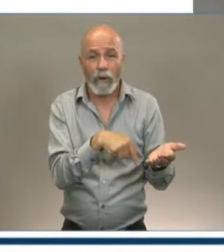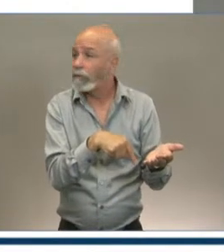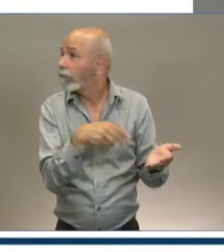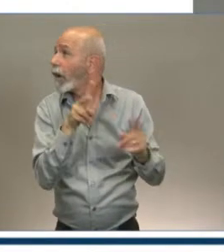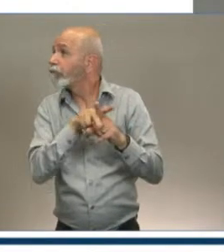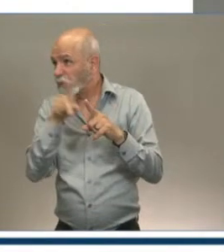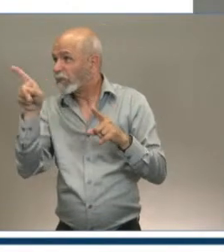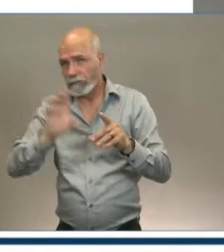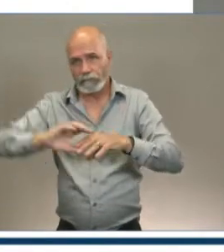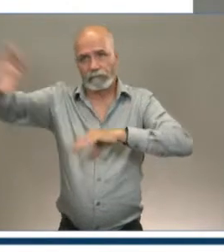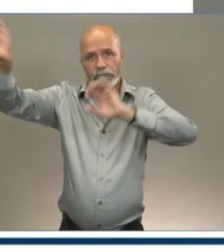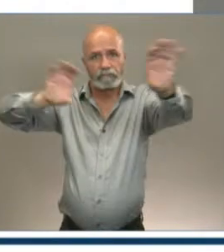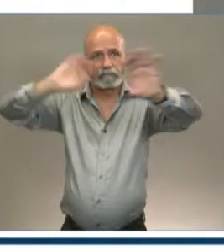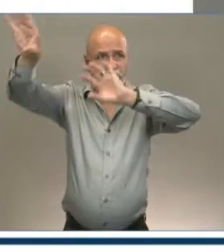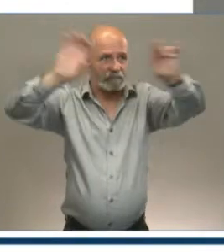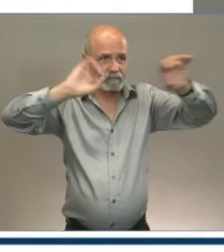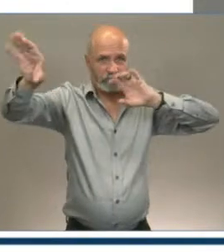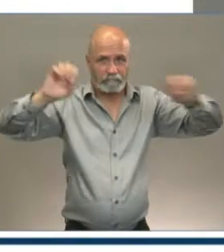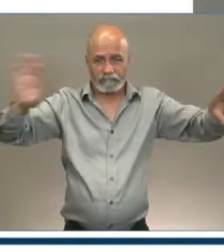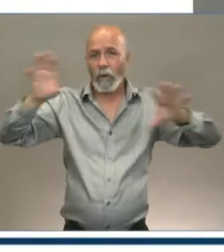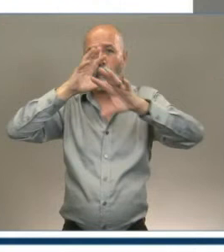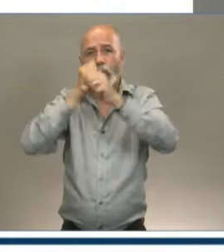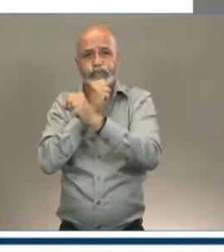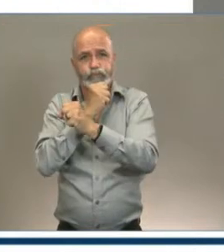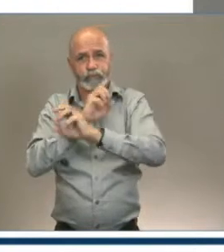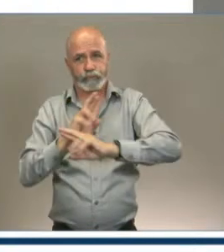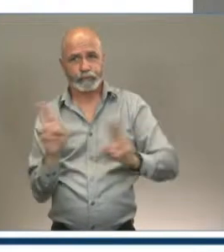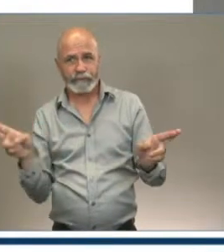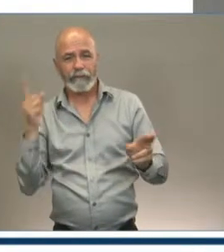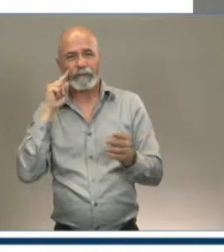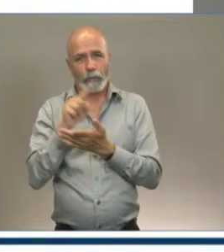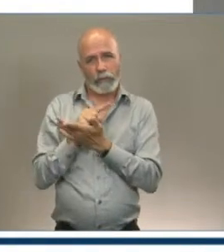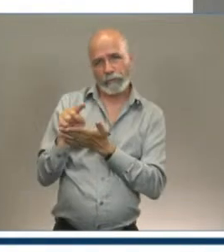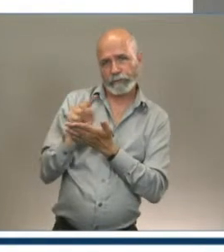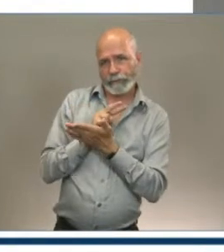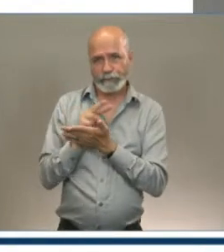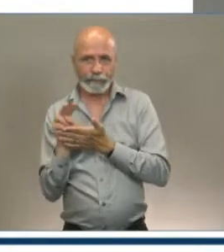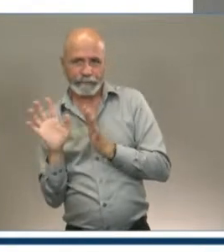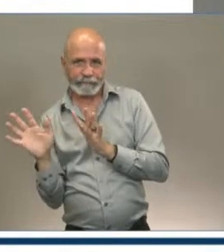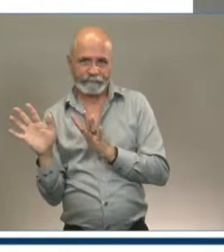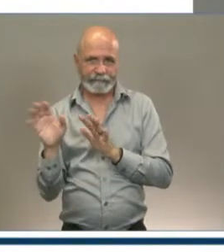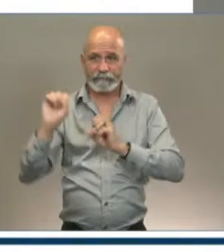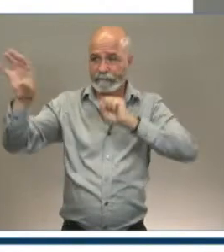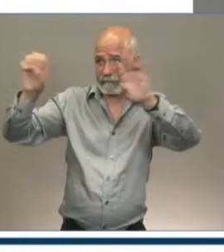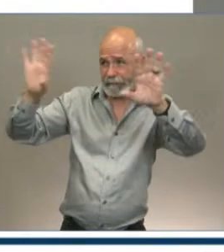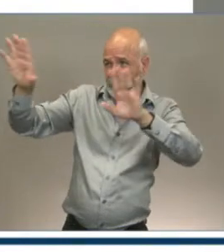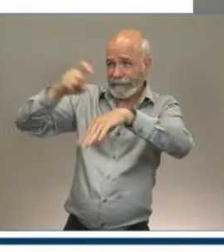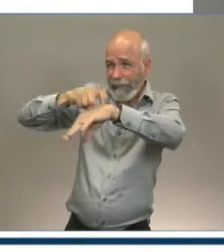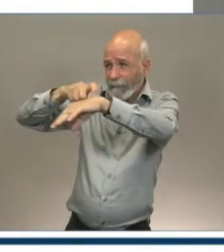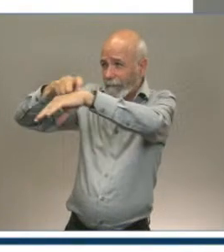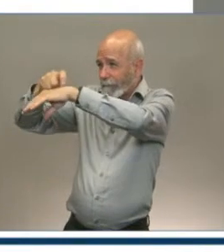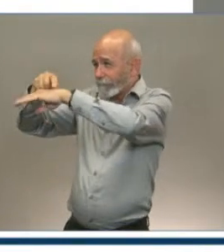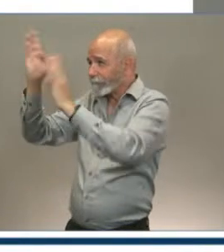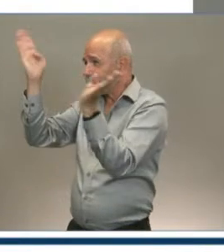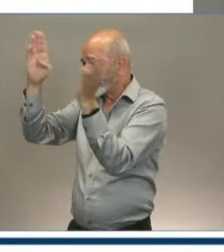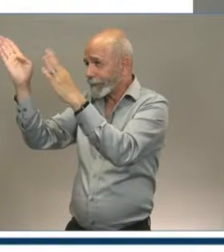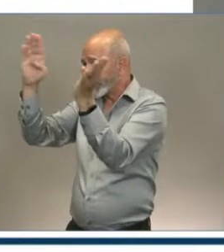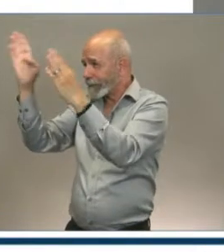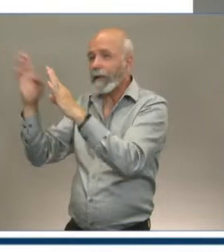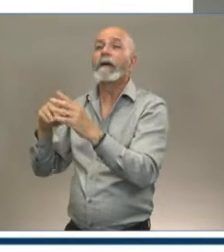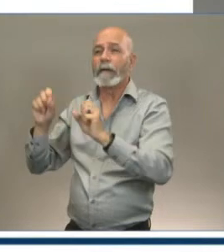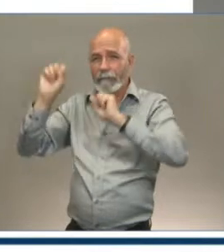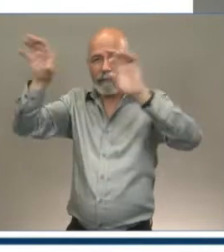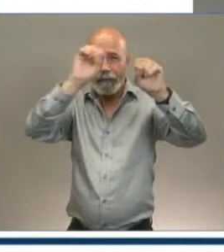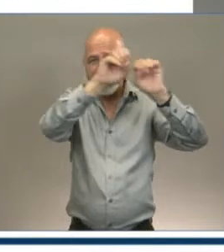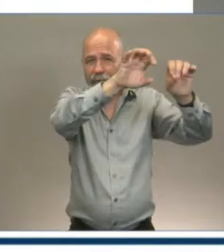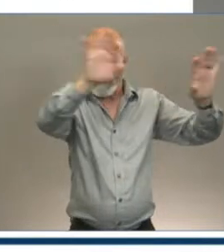locations, across time frames, throughout the 7 days of a week. What people may not still recognize, they say,